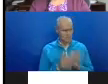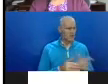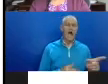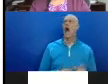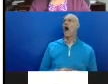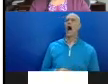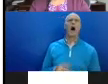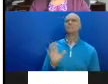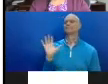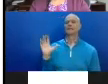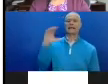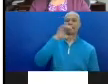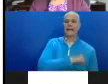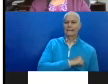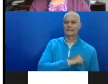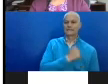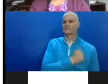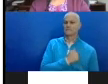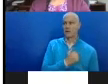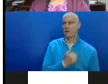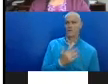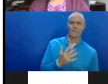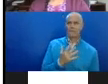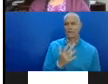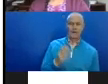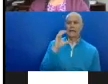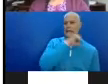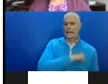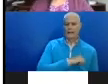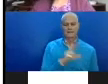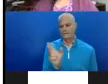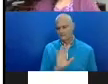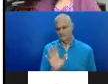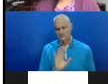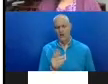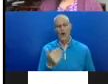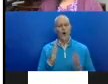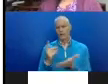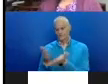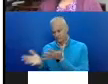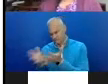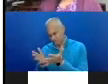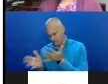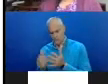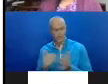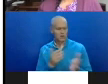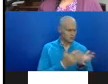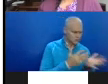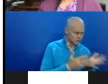in the dark about what is, if she wants an apology and what she wants an apology for. That's all talked through and worked